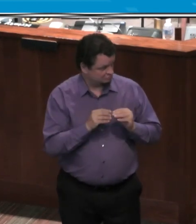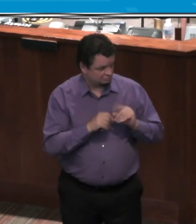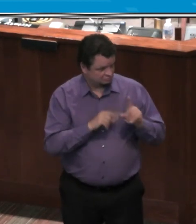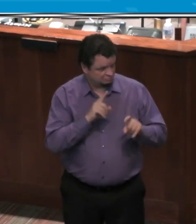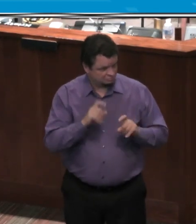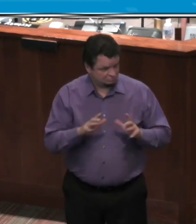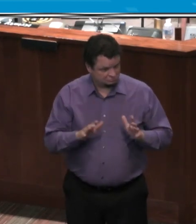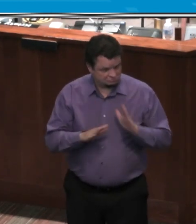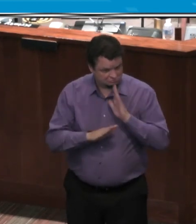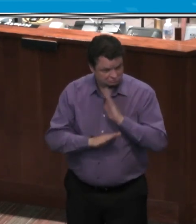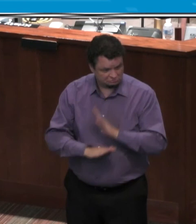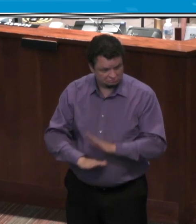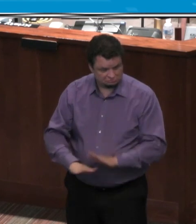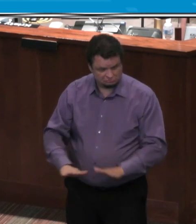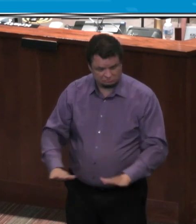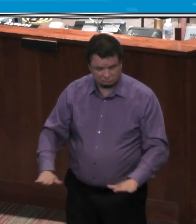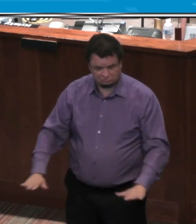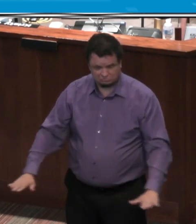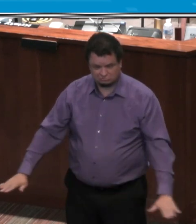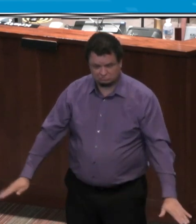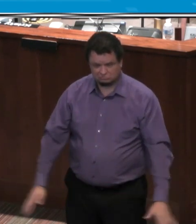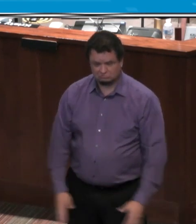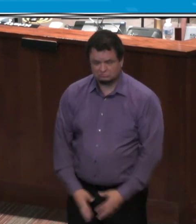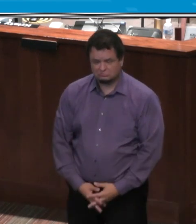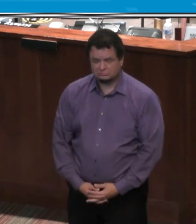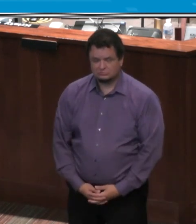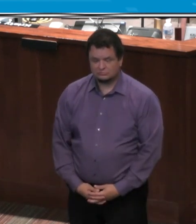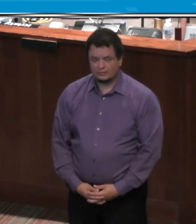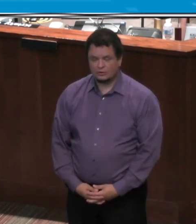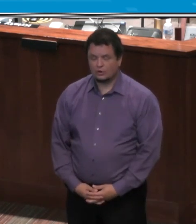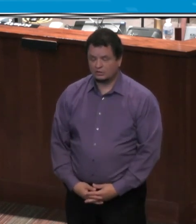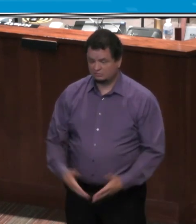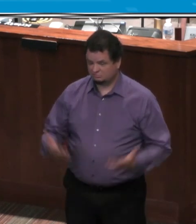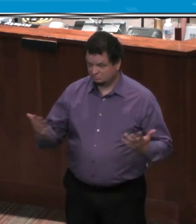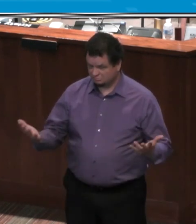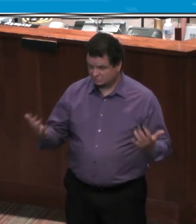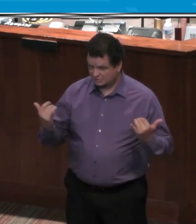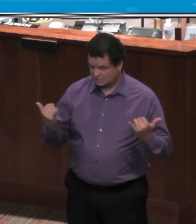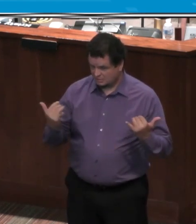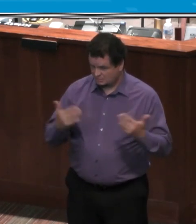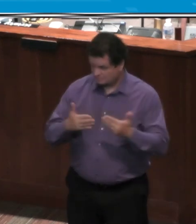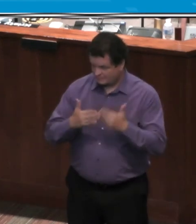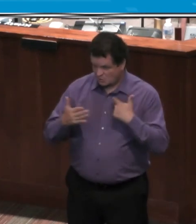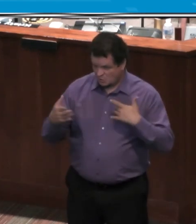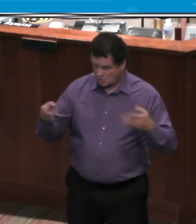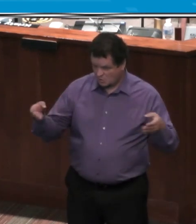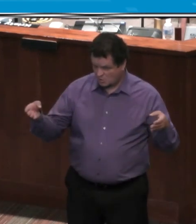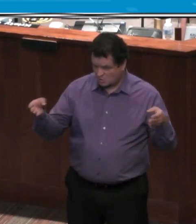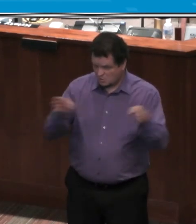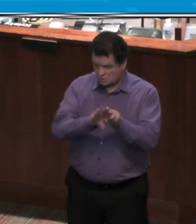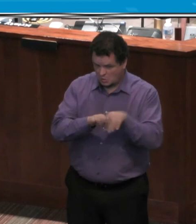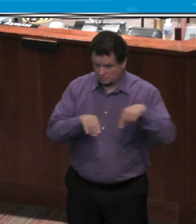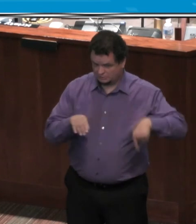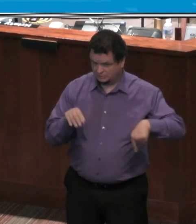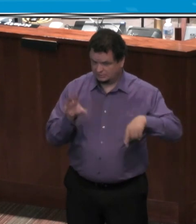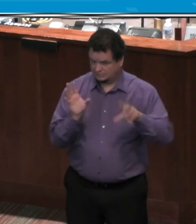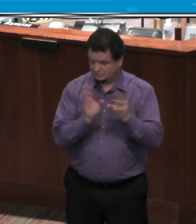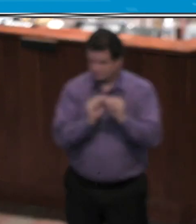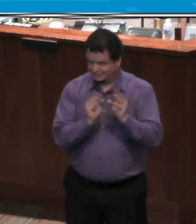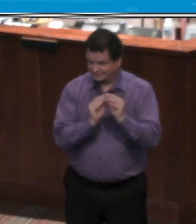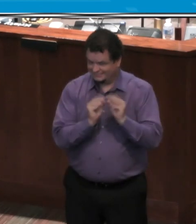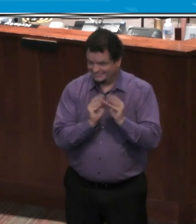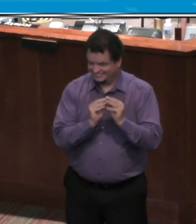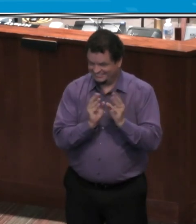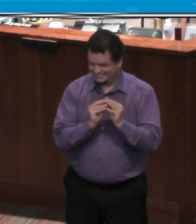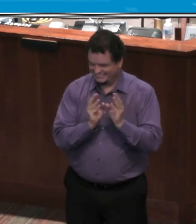Okay, well, before we go into executive session, we can carve out a little bit of time for public comment. So here's how I'd like to do that.